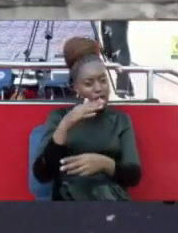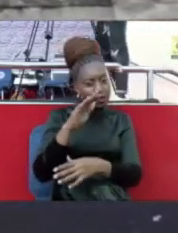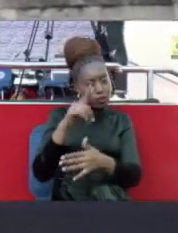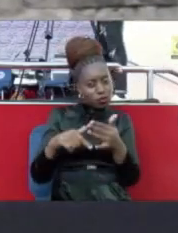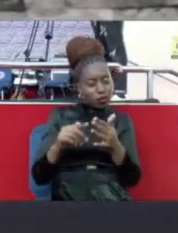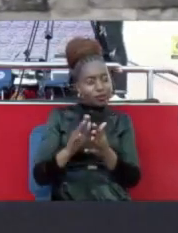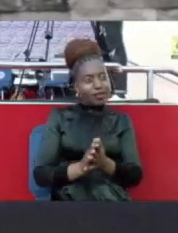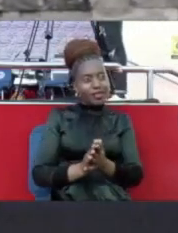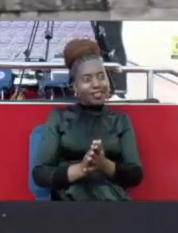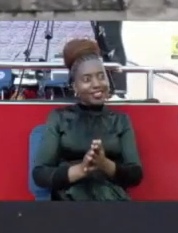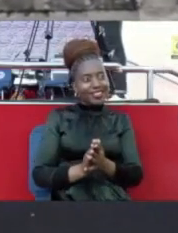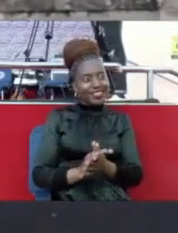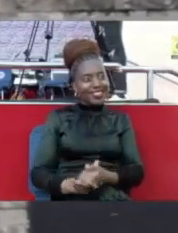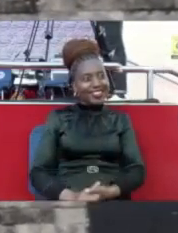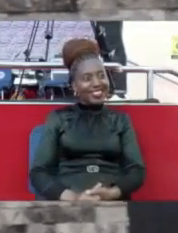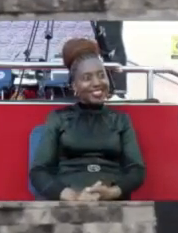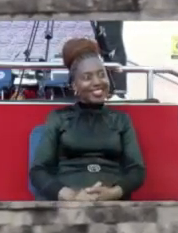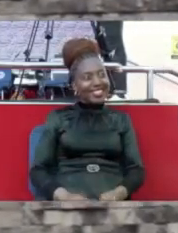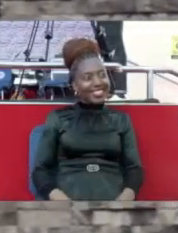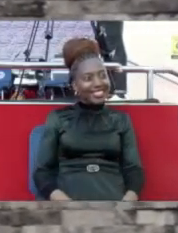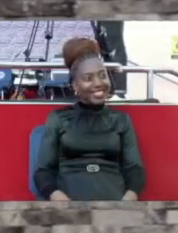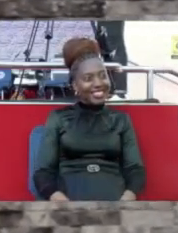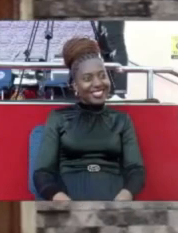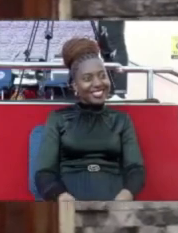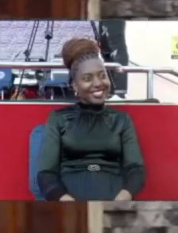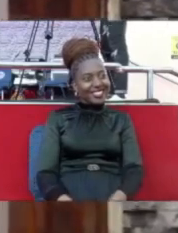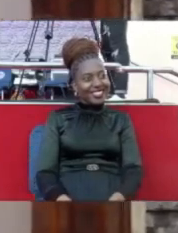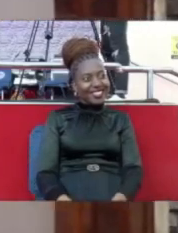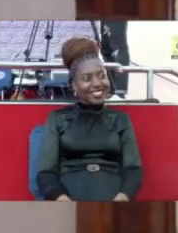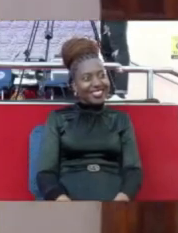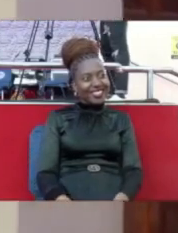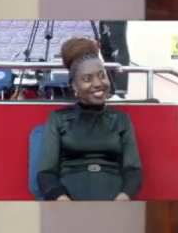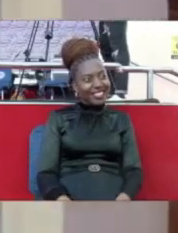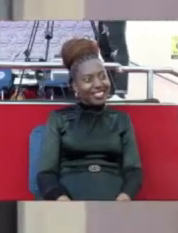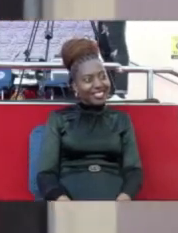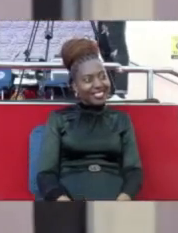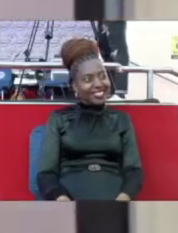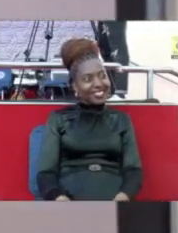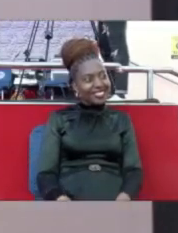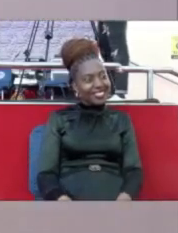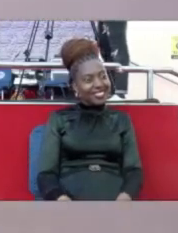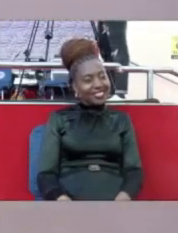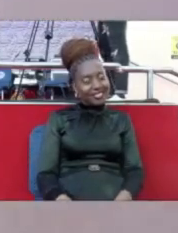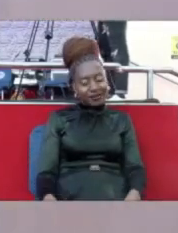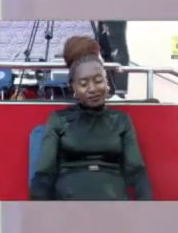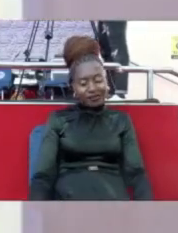If they don't have a name, say, I'm going to pray that God gives you somebody.